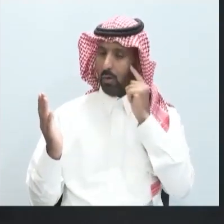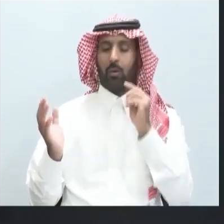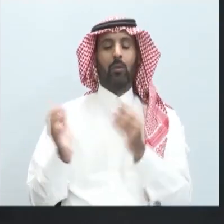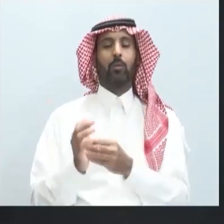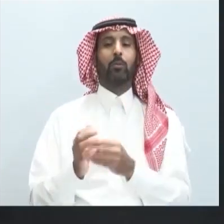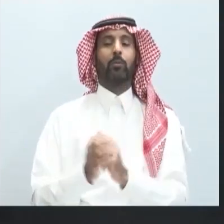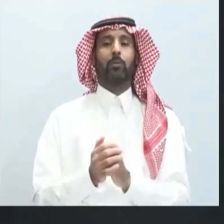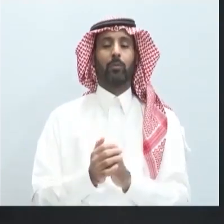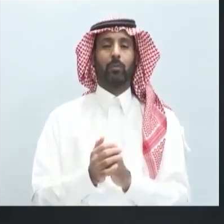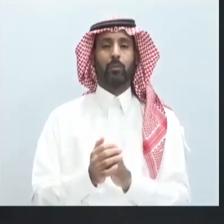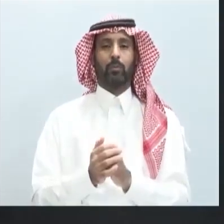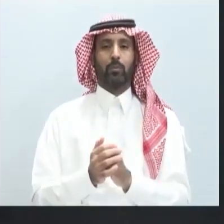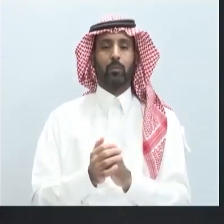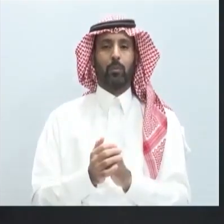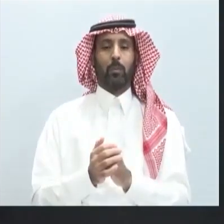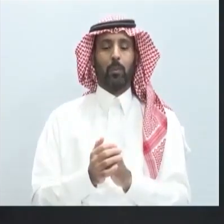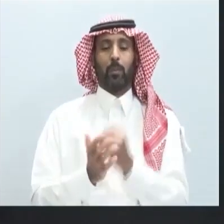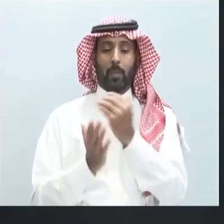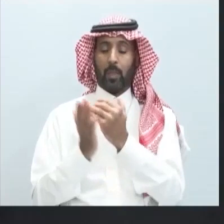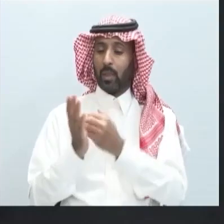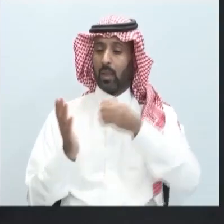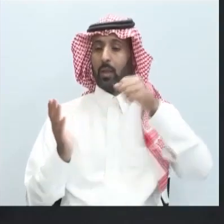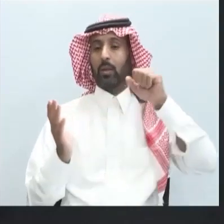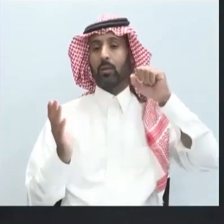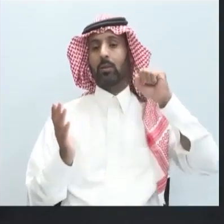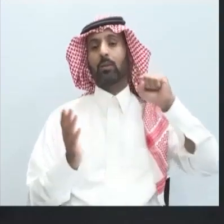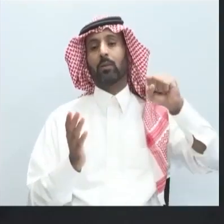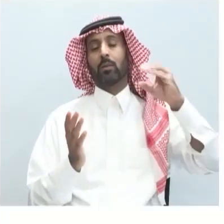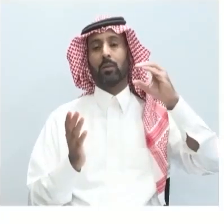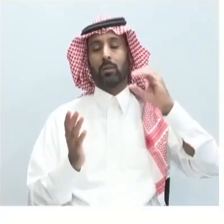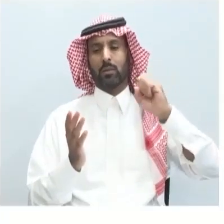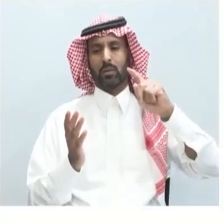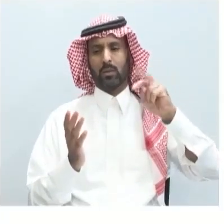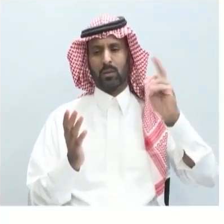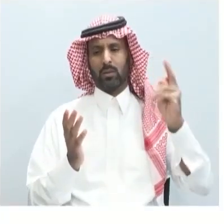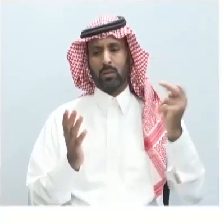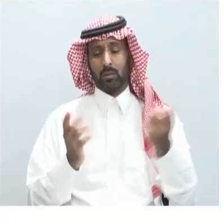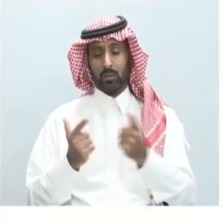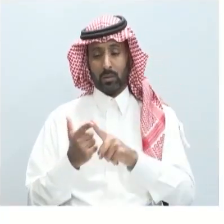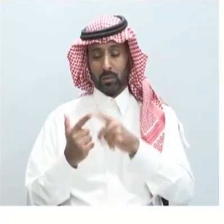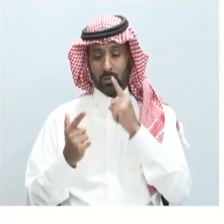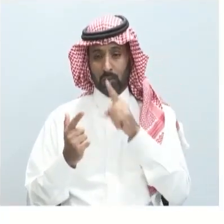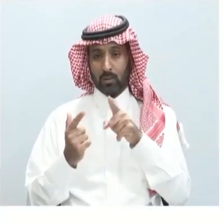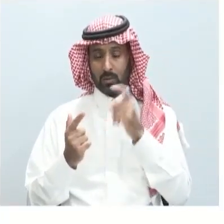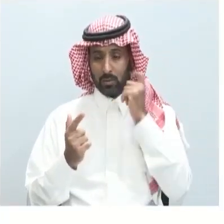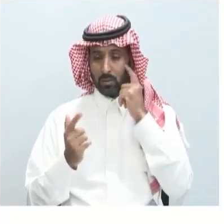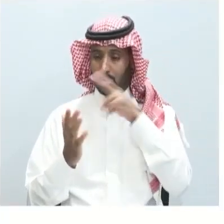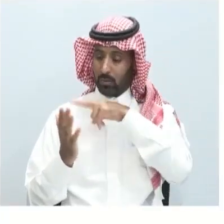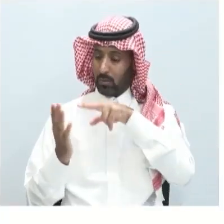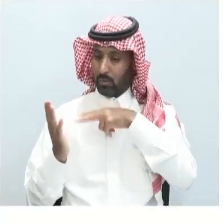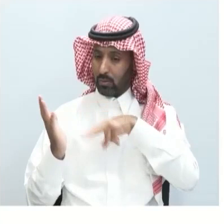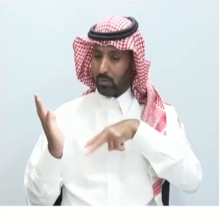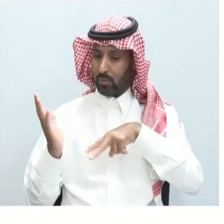information that you want. This is scanning for specific information. So I want you now to scan the